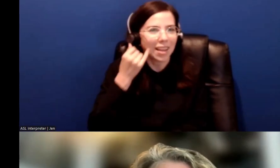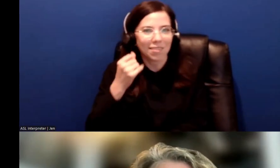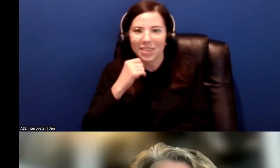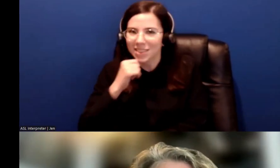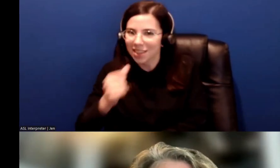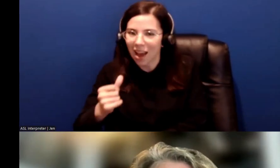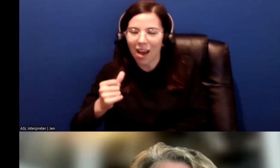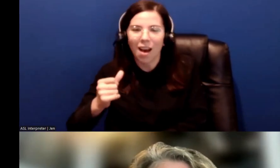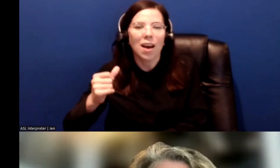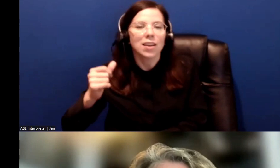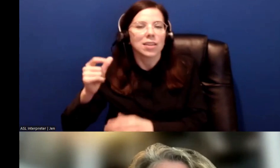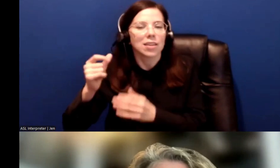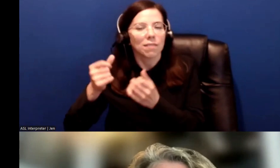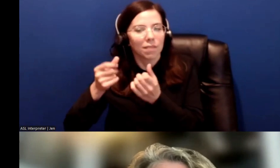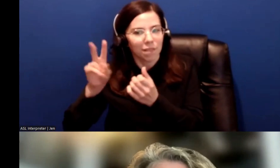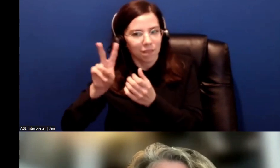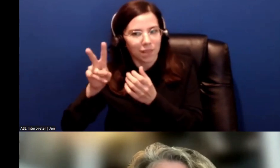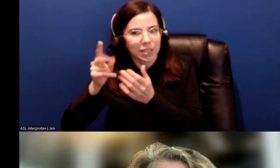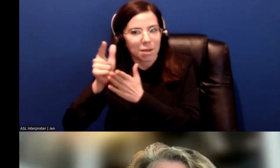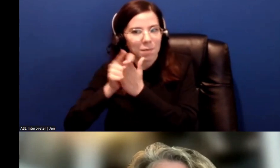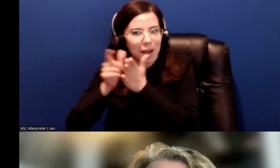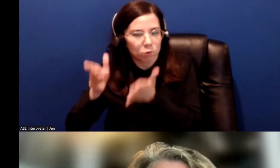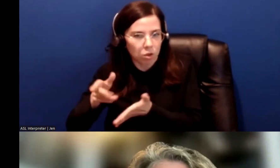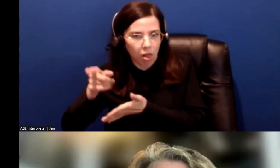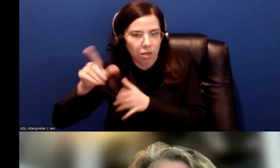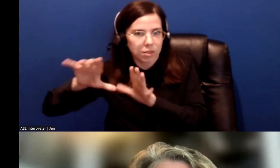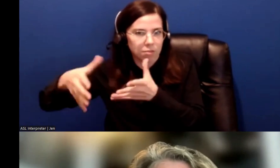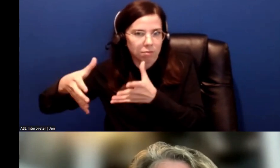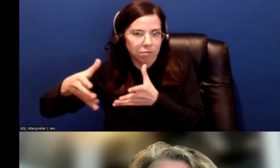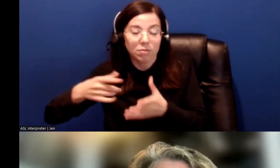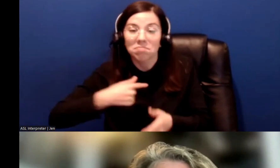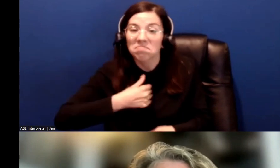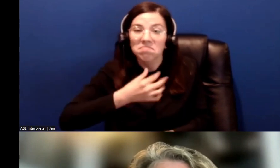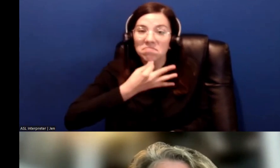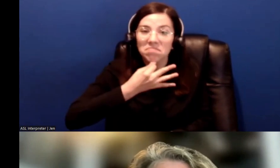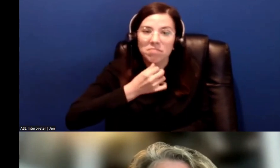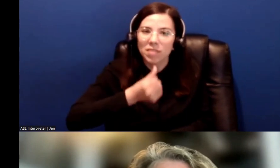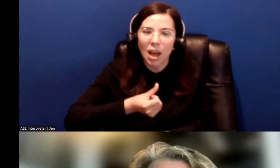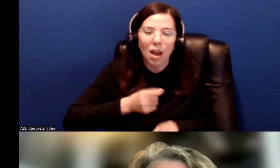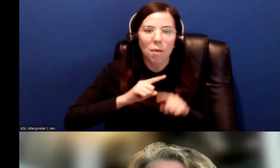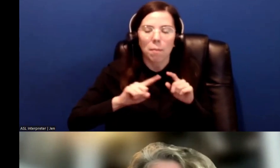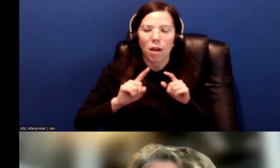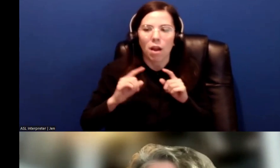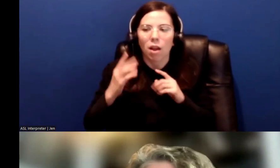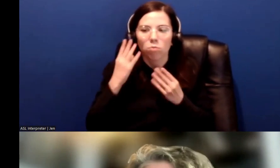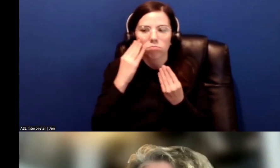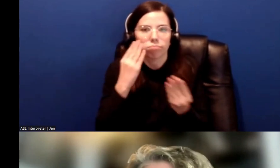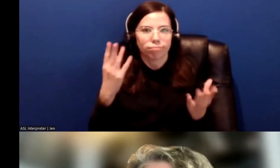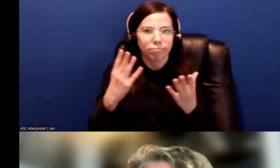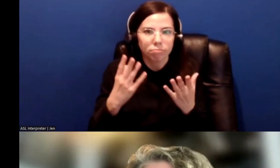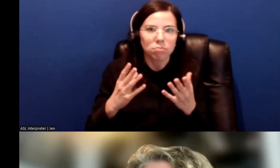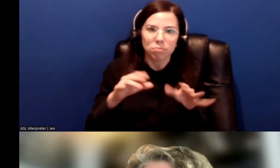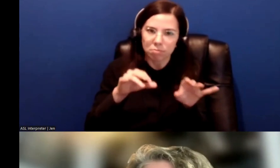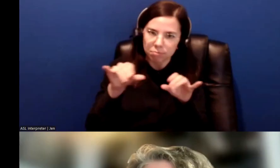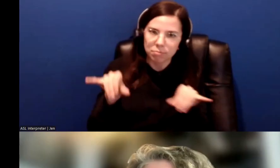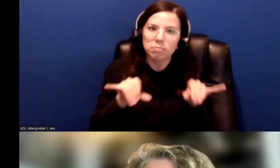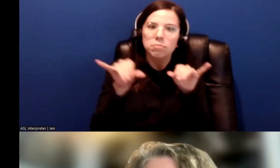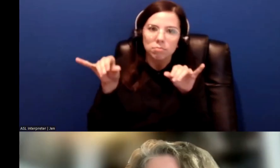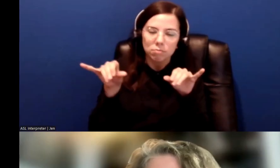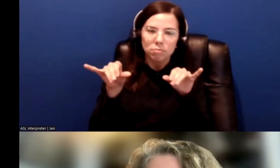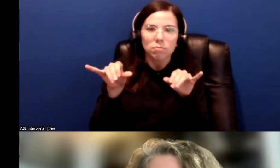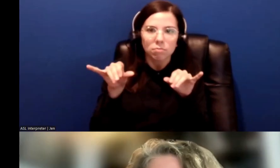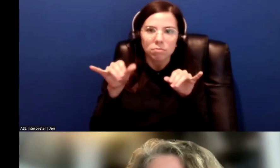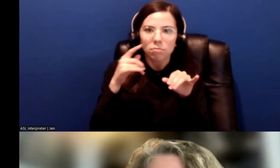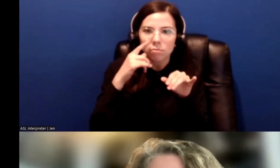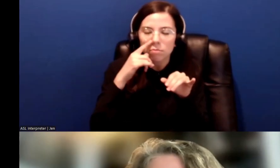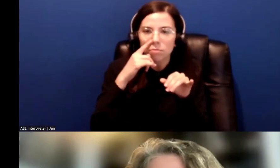certain victim advocacy services. I'm not an expert in that space, but it is common for, and